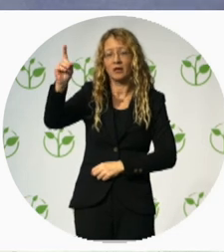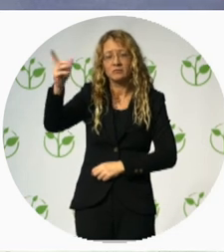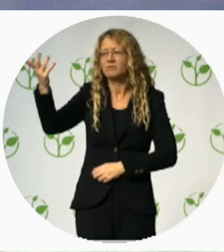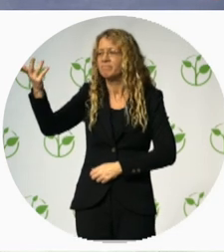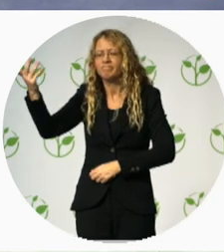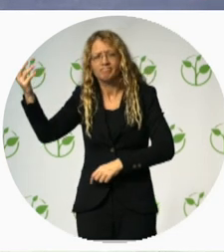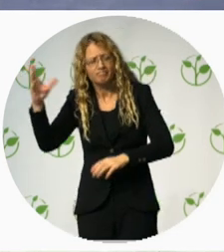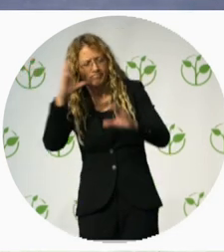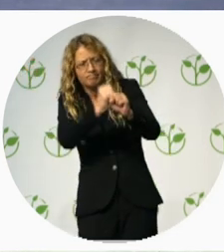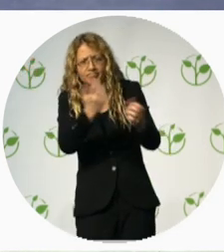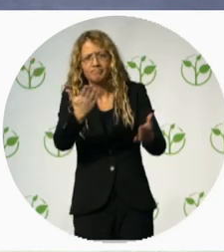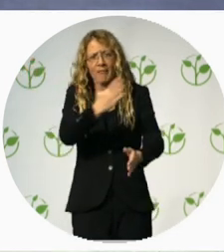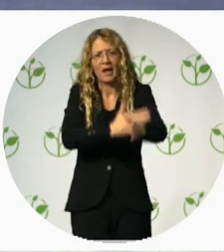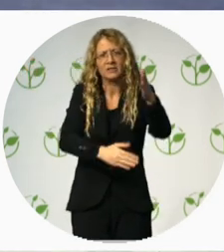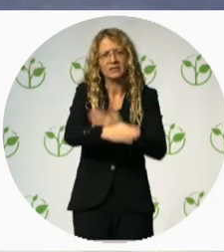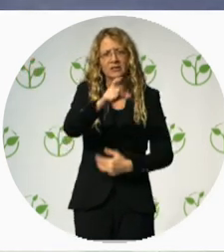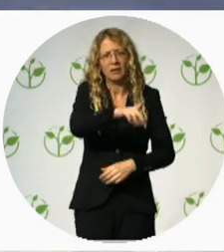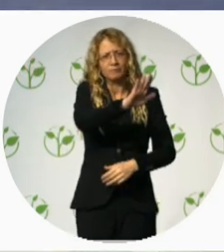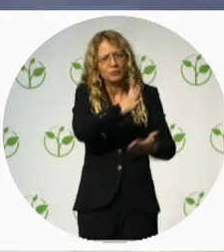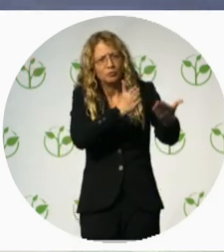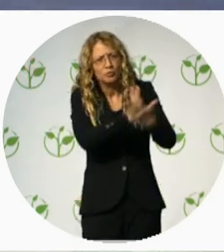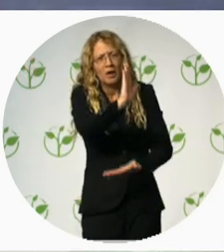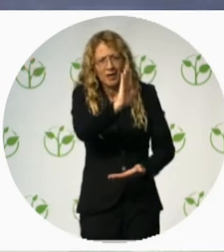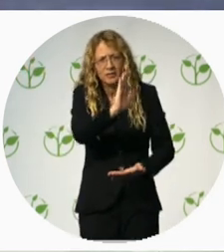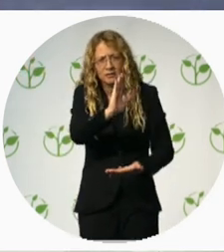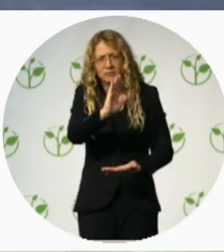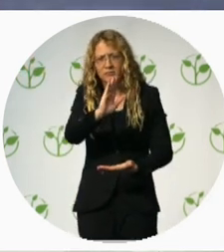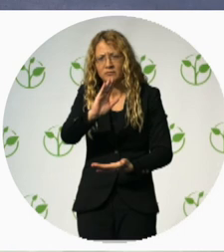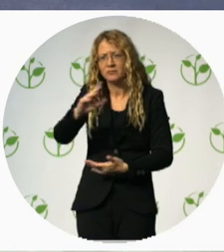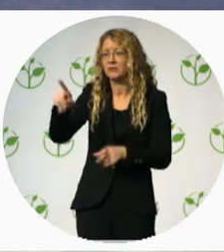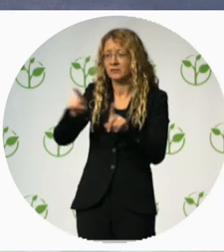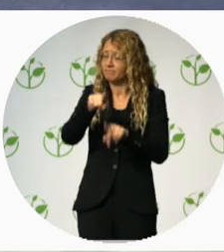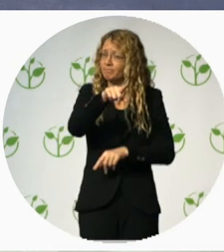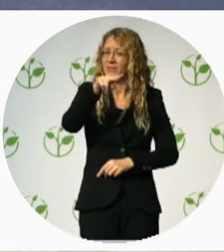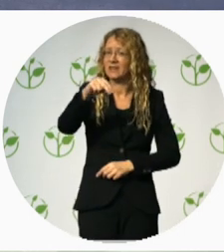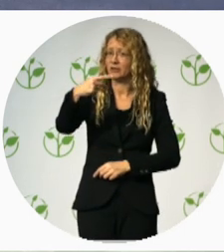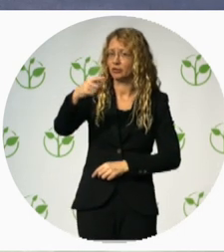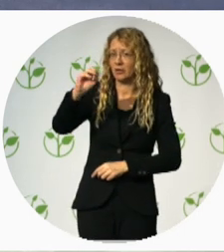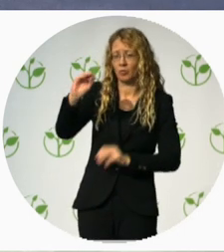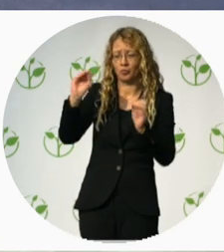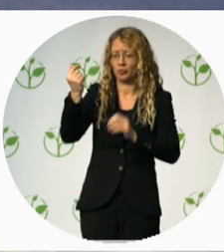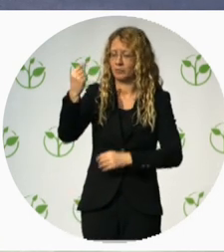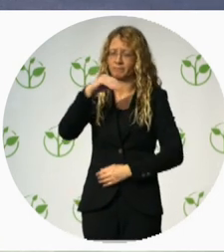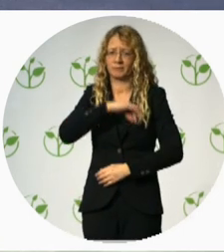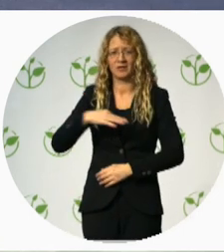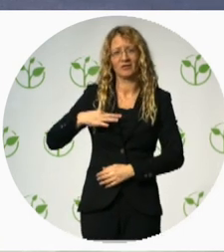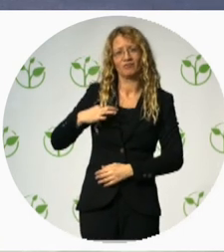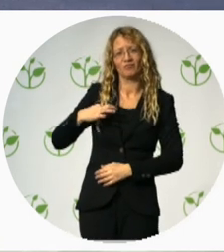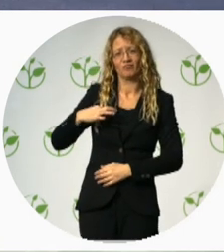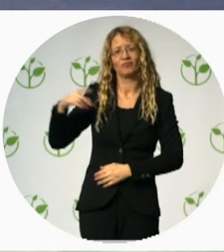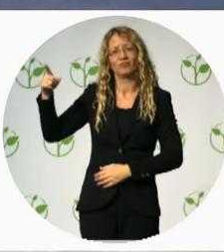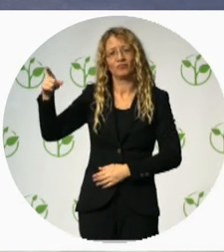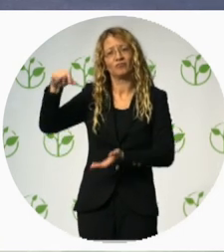NGO located in Kathmandu, Nepal. The inclusive post-earthquake reconstruction, public buildings safe